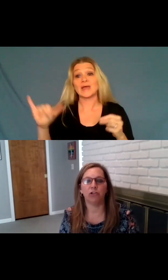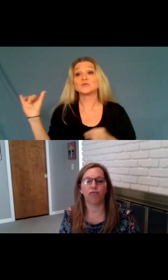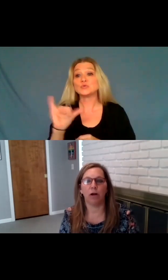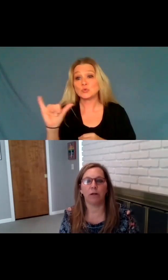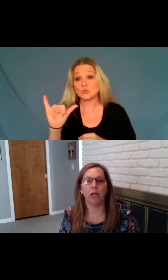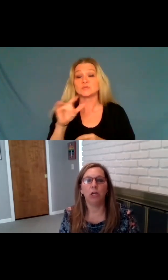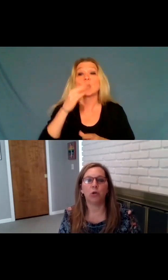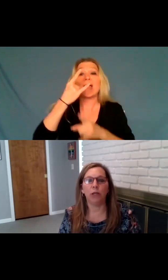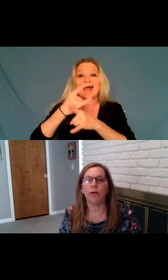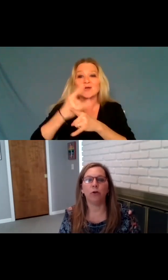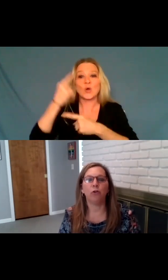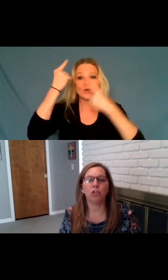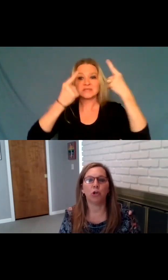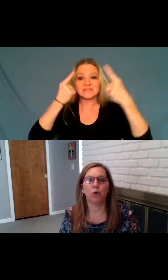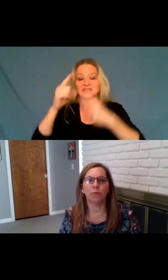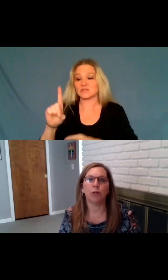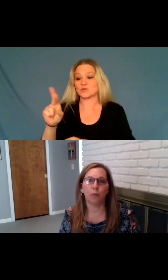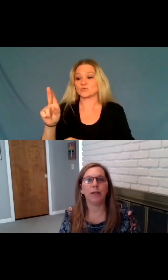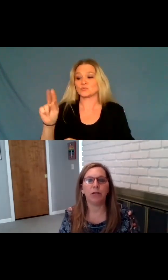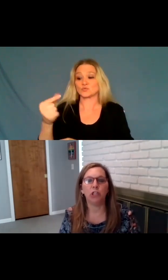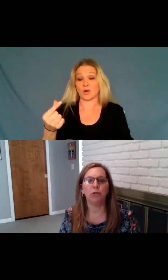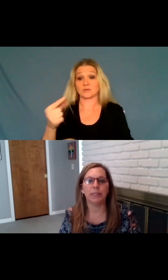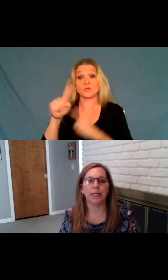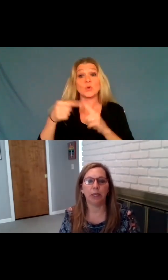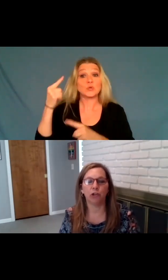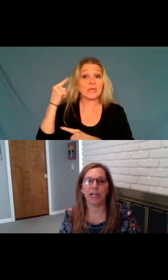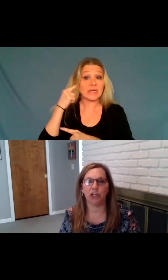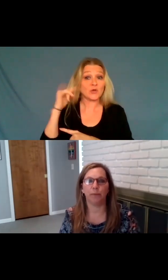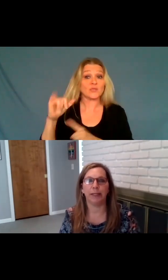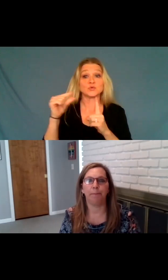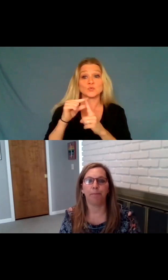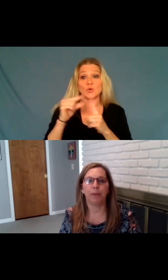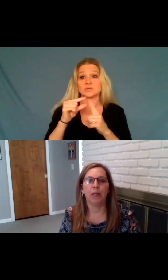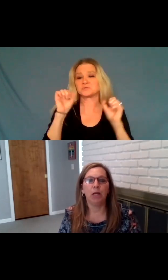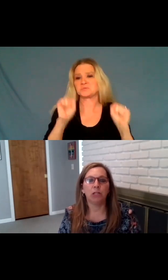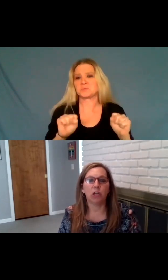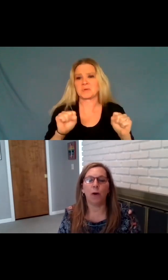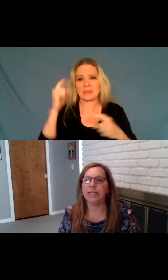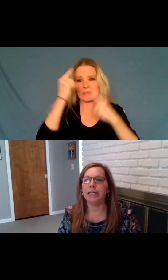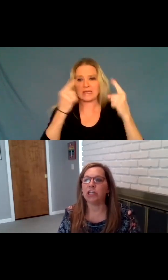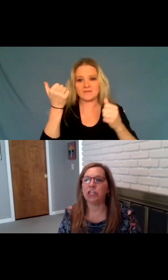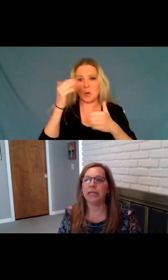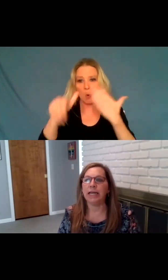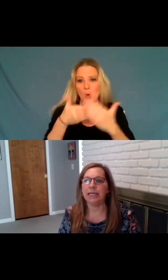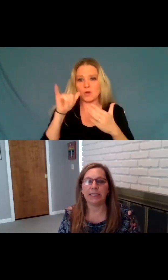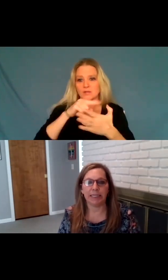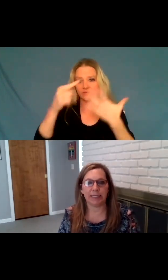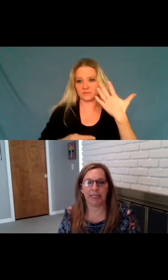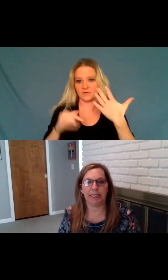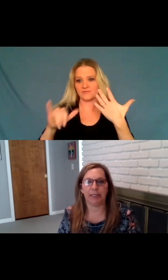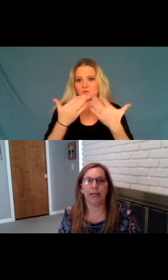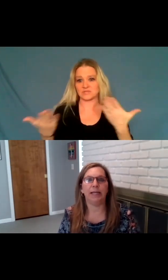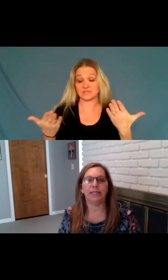alcohol is a drug. So when you hear those terms, they're pretty much used interchangeably. So addiction is